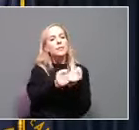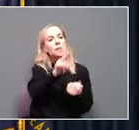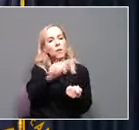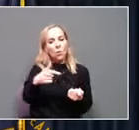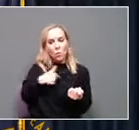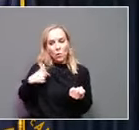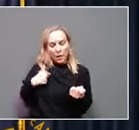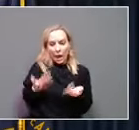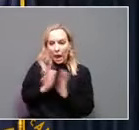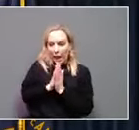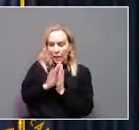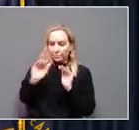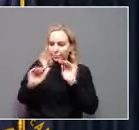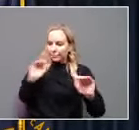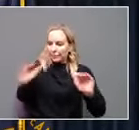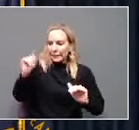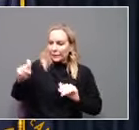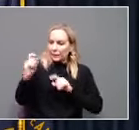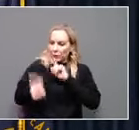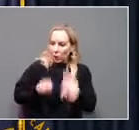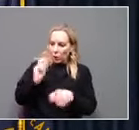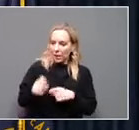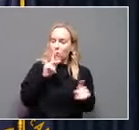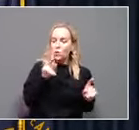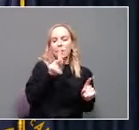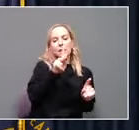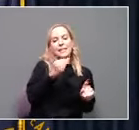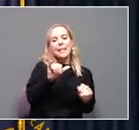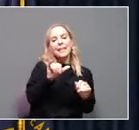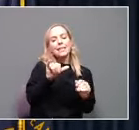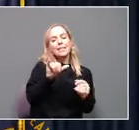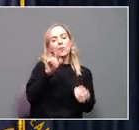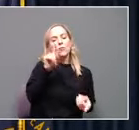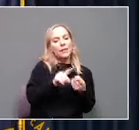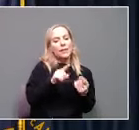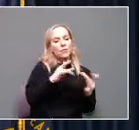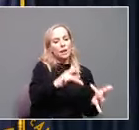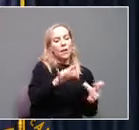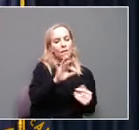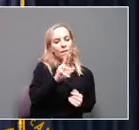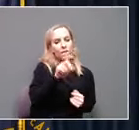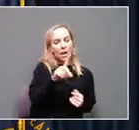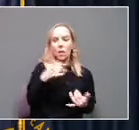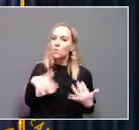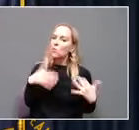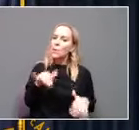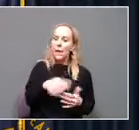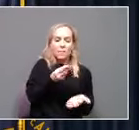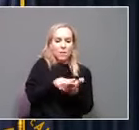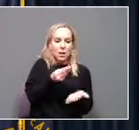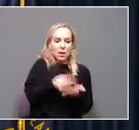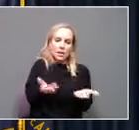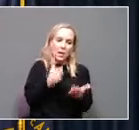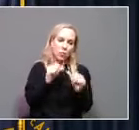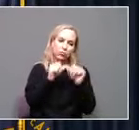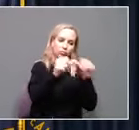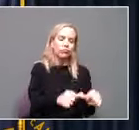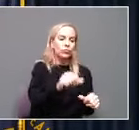Western Kentucky Tornado Relief Fund, you exceeded our expectations, and that fund is here for the long haul. As others move